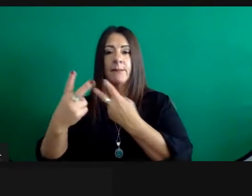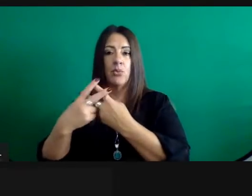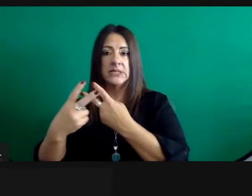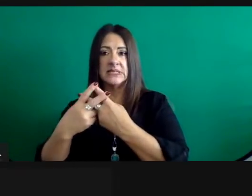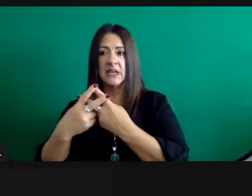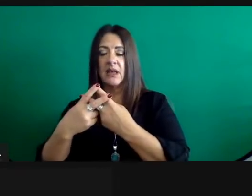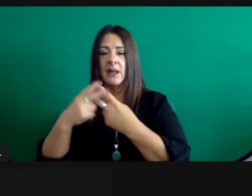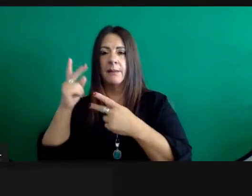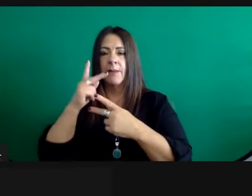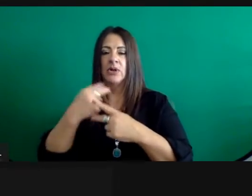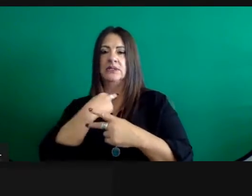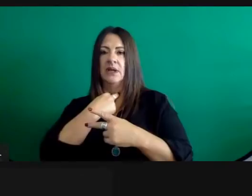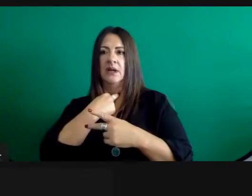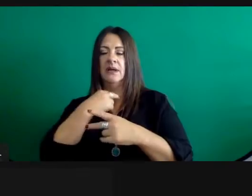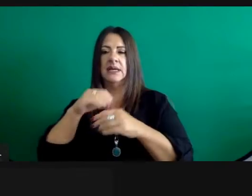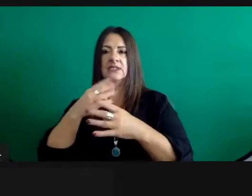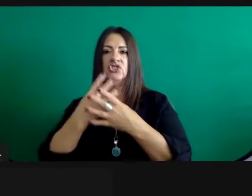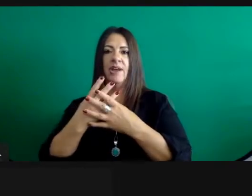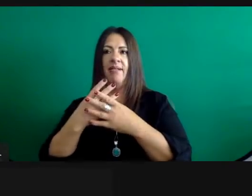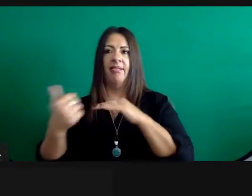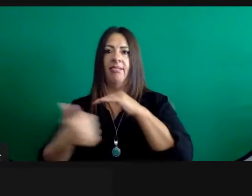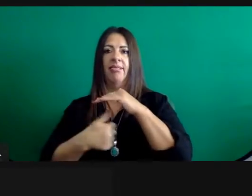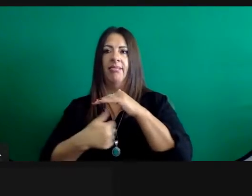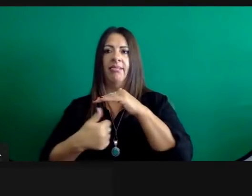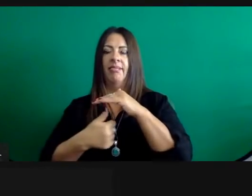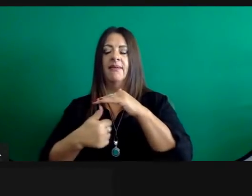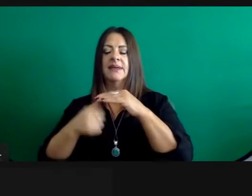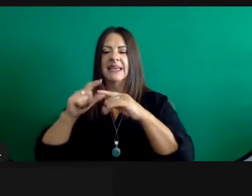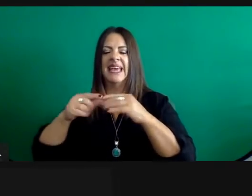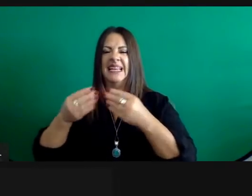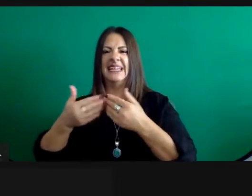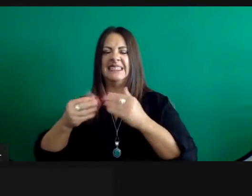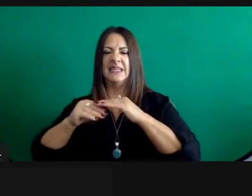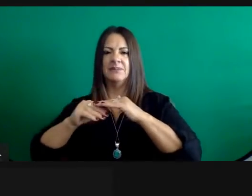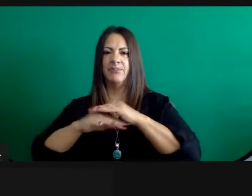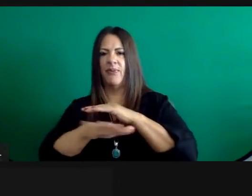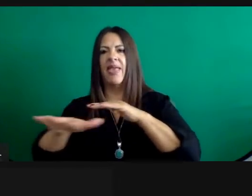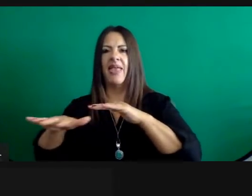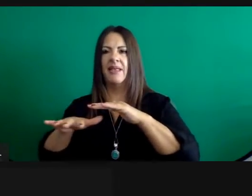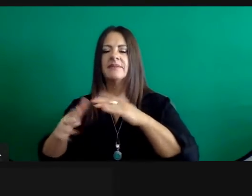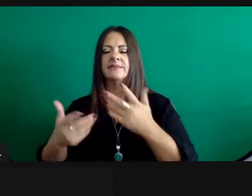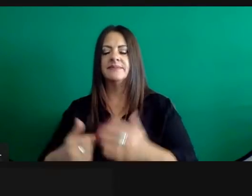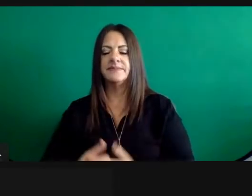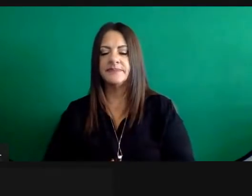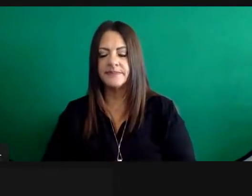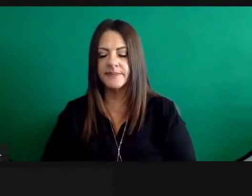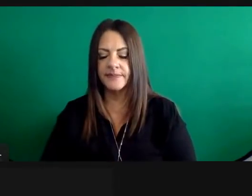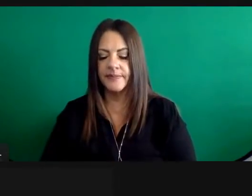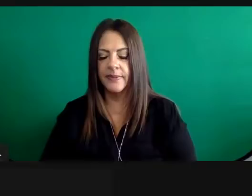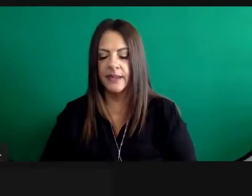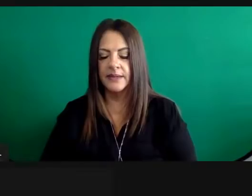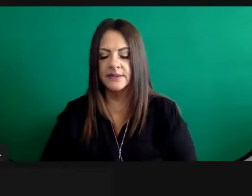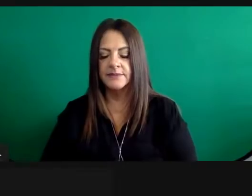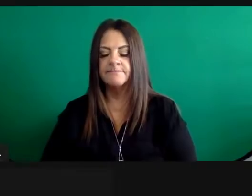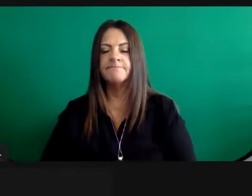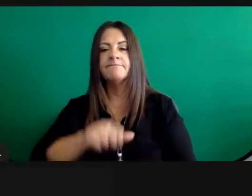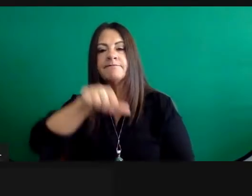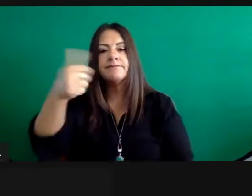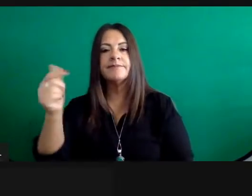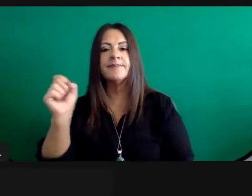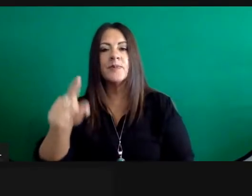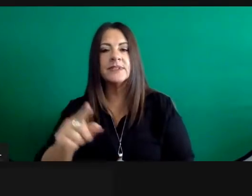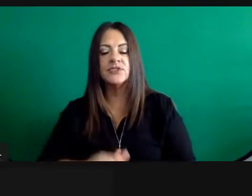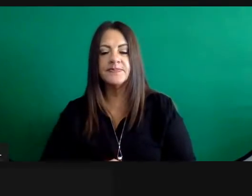prisons, frankly, in jails and in other settings as well. Barbara Fader-Ostrov, Cal Matters.